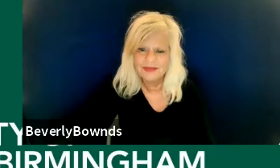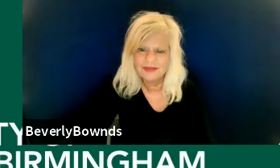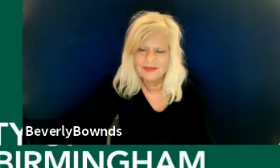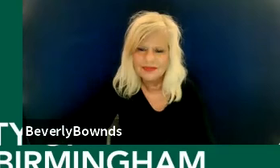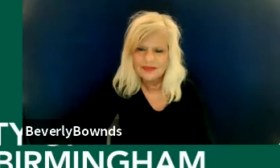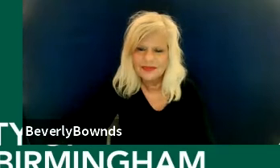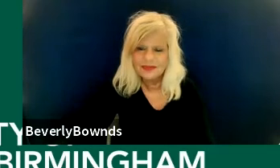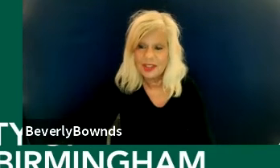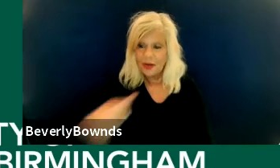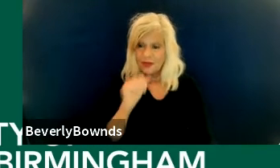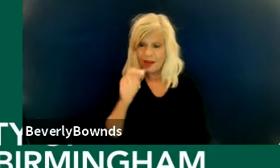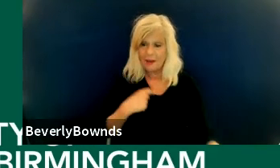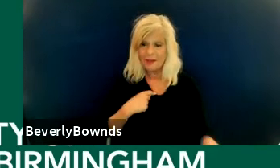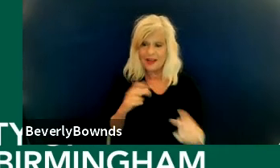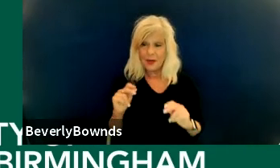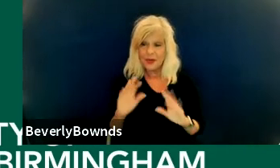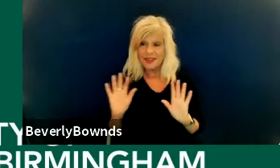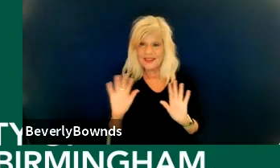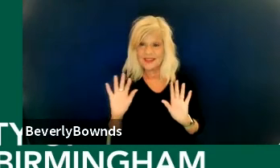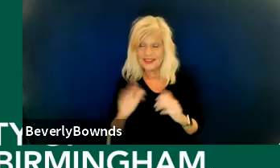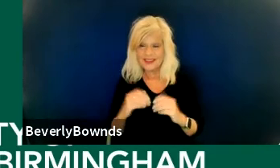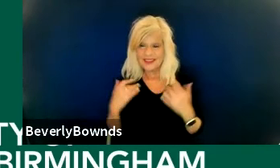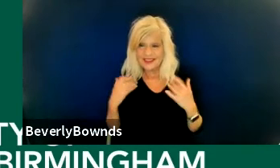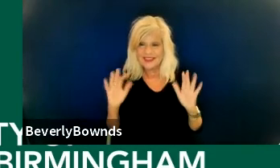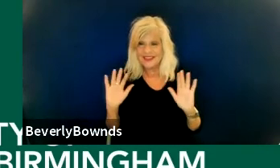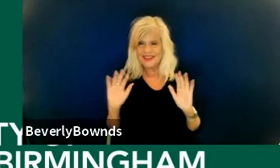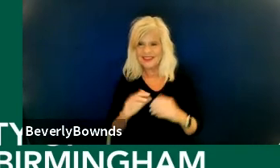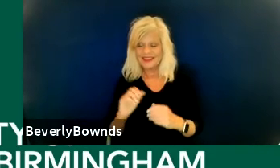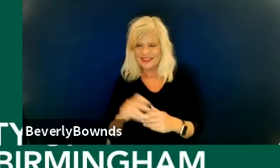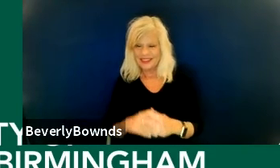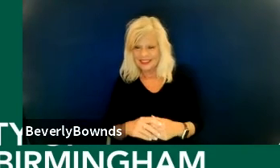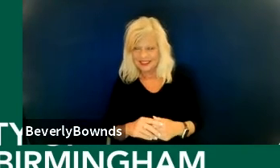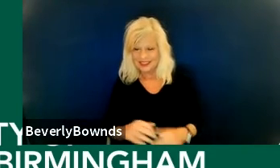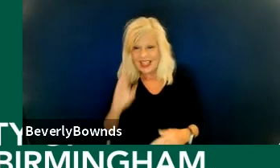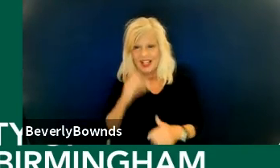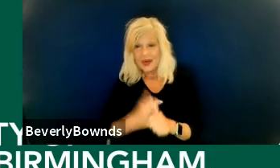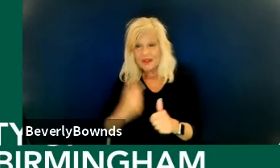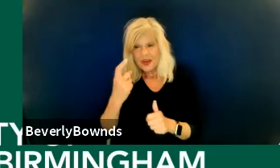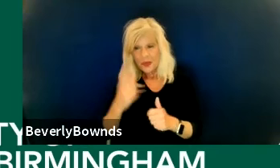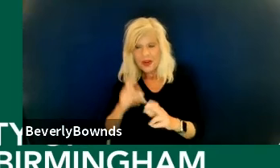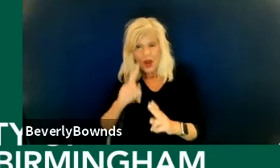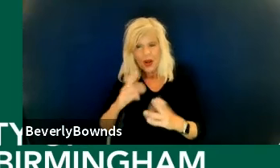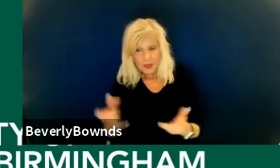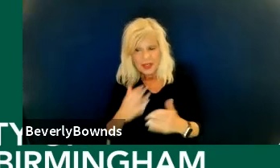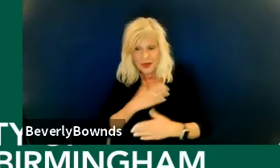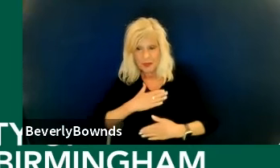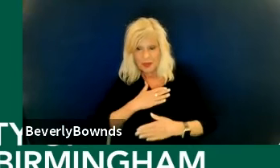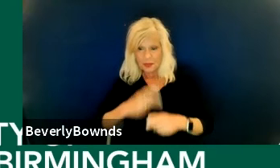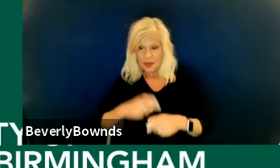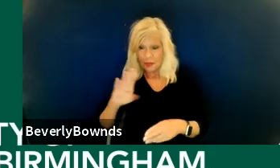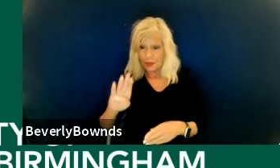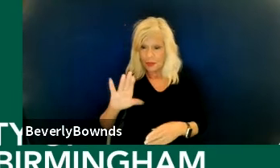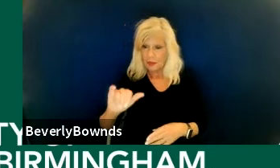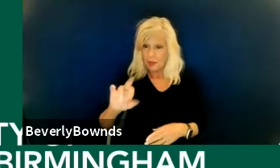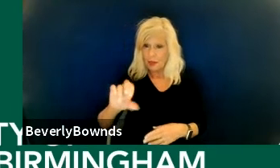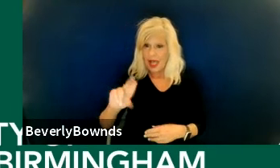Hey, it was not me. Yeah, there we go. Hello, everyone. It's an honor to be here and a pleasure. My name is Byron. I'm an